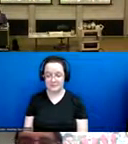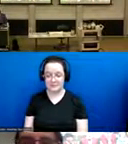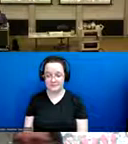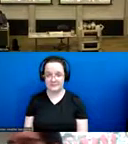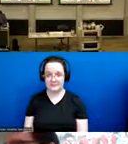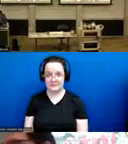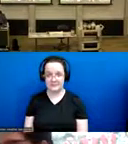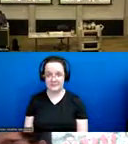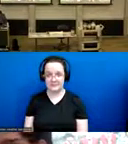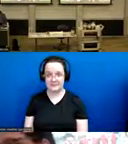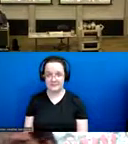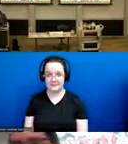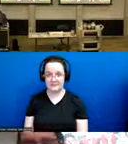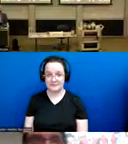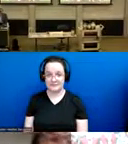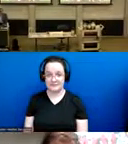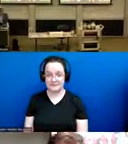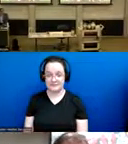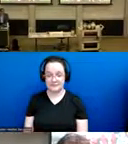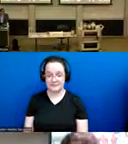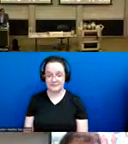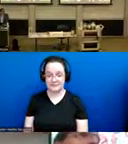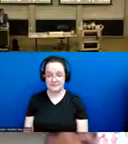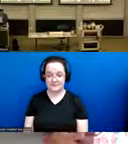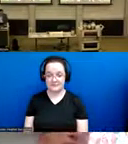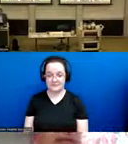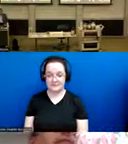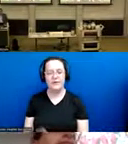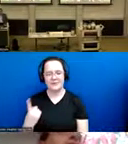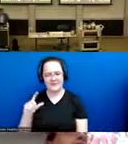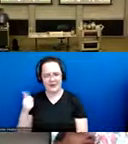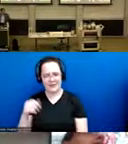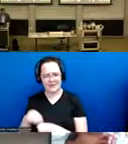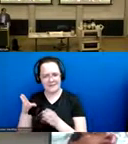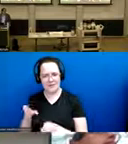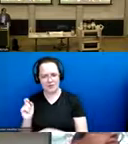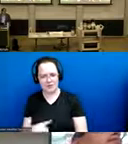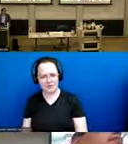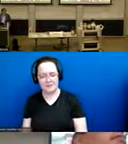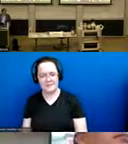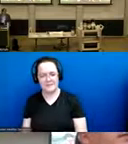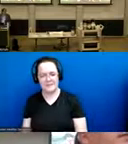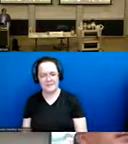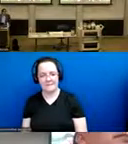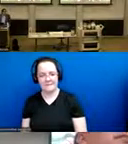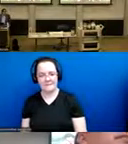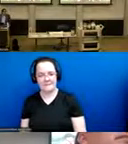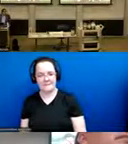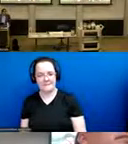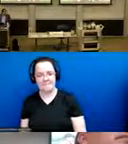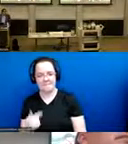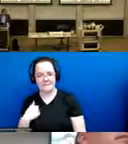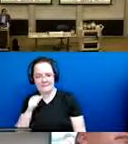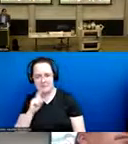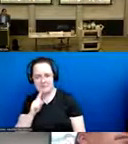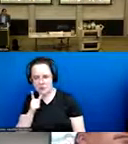I don't question. Oh, you have Can one? Yeah. Okay. So I was wondering whether it's possible to use the